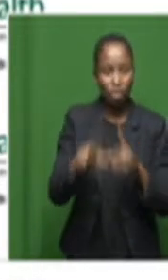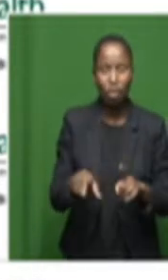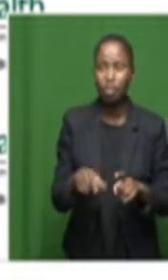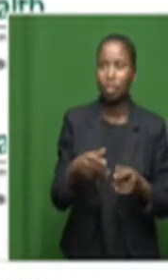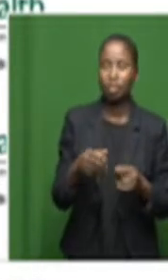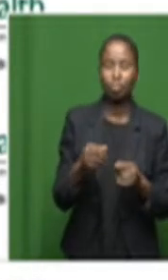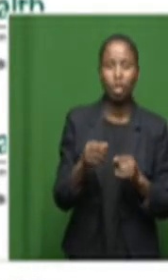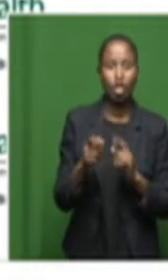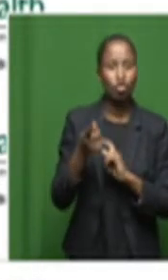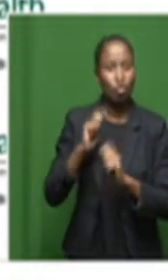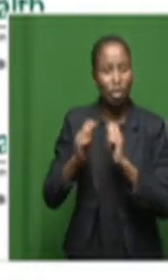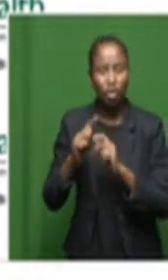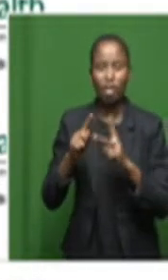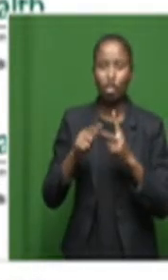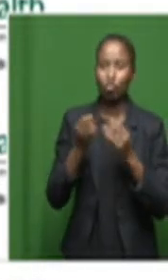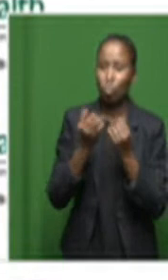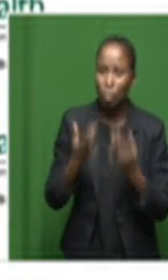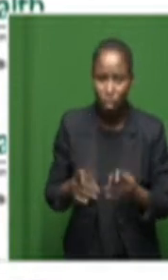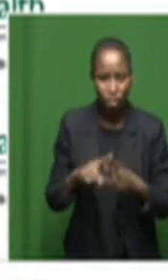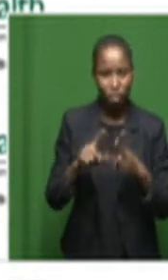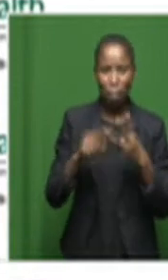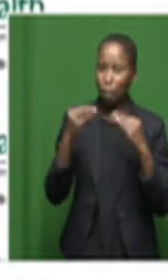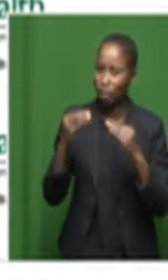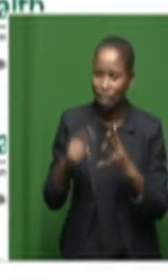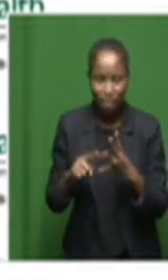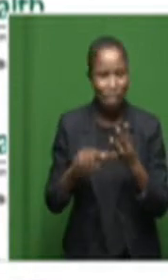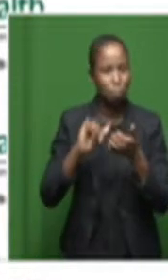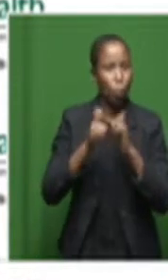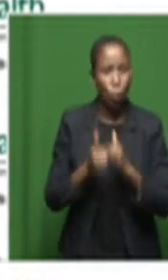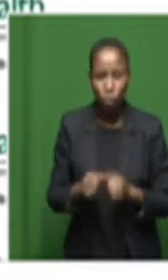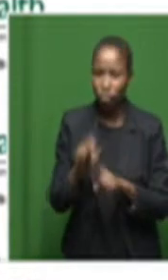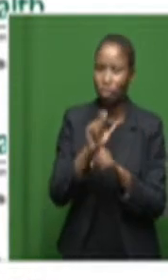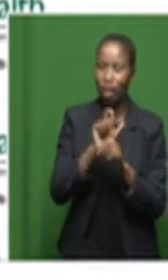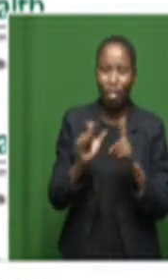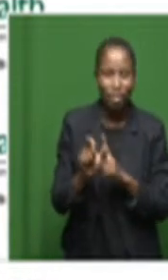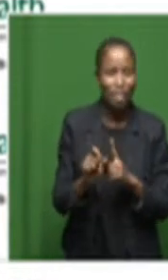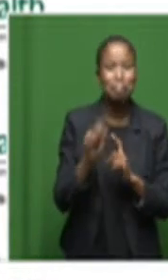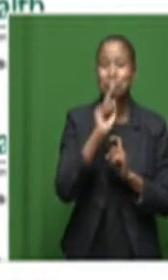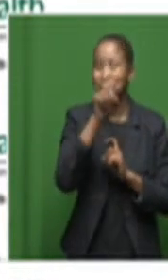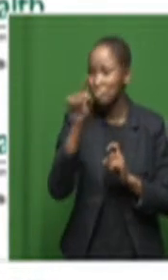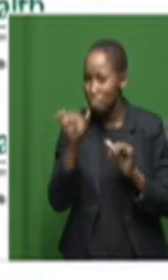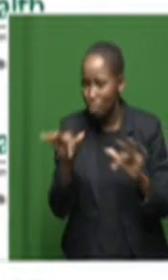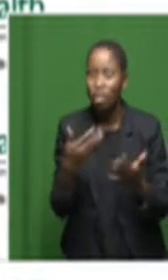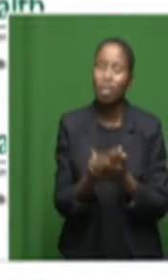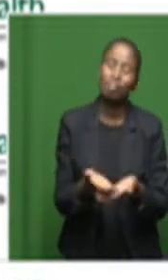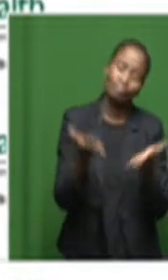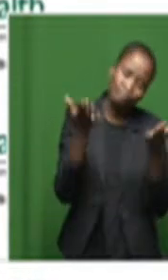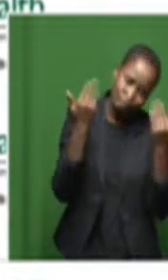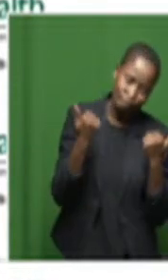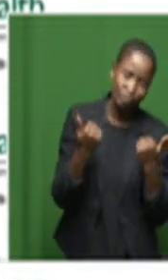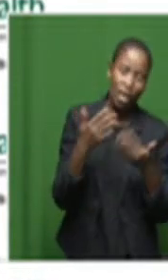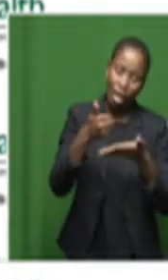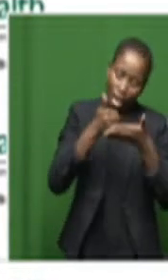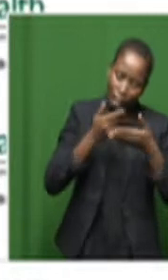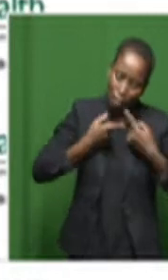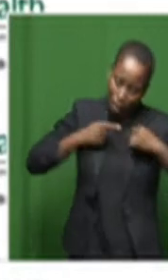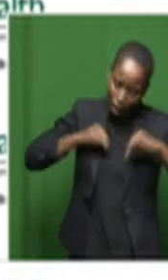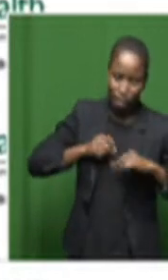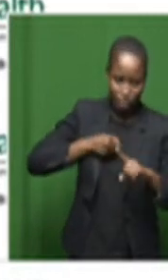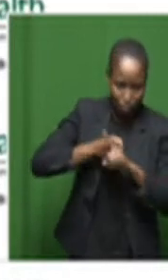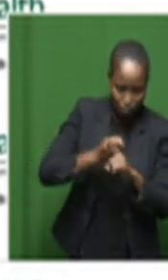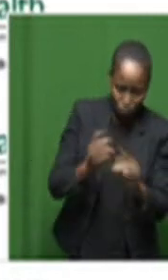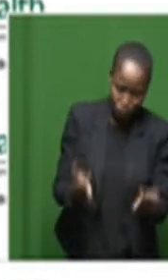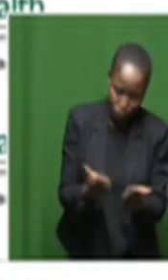our religious leaders, business, sports and culture icons to please come forward to help us in order